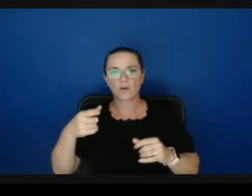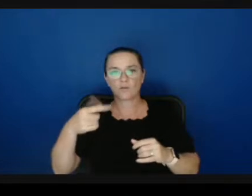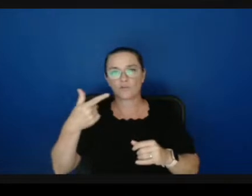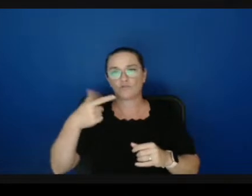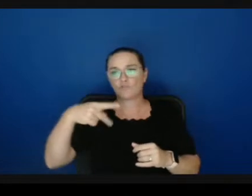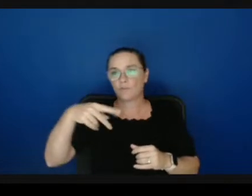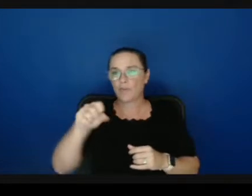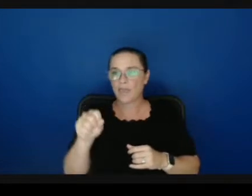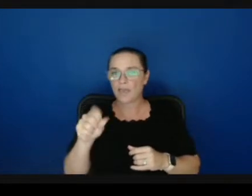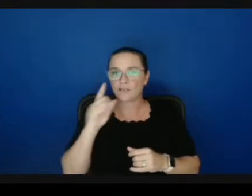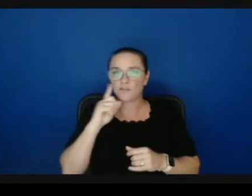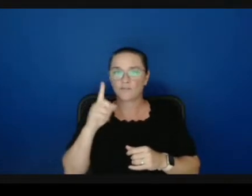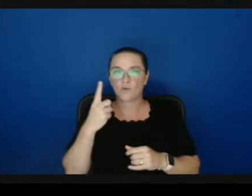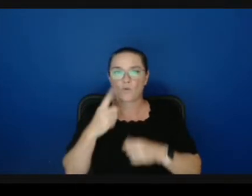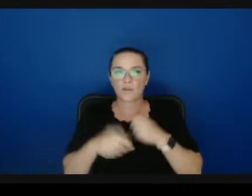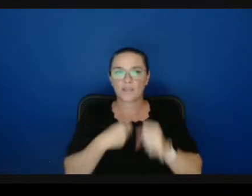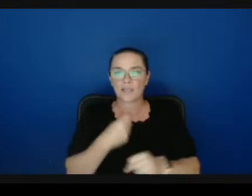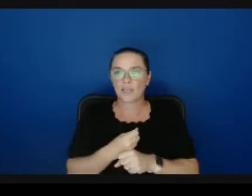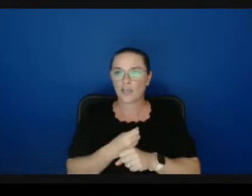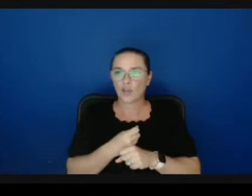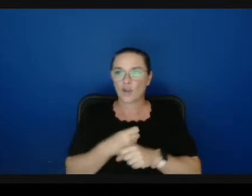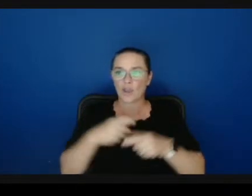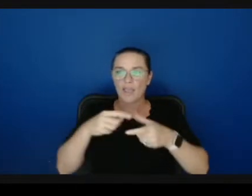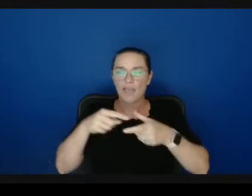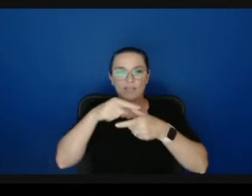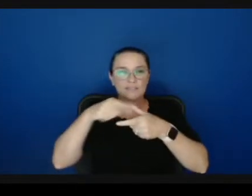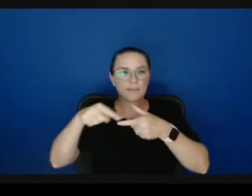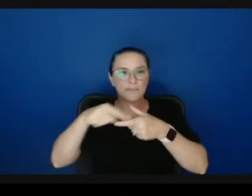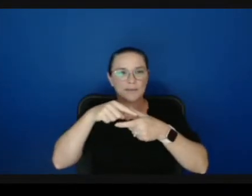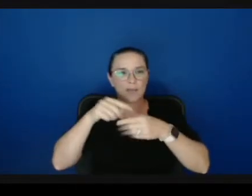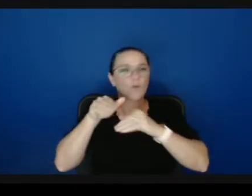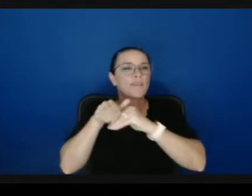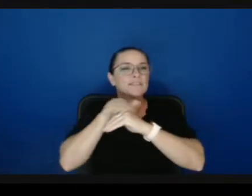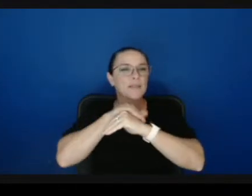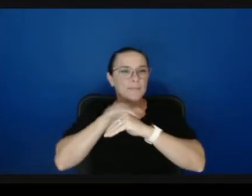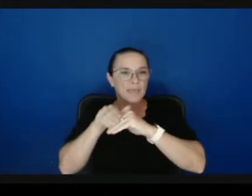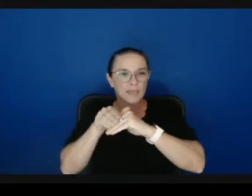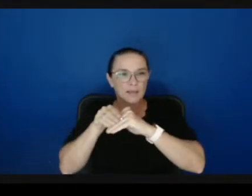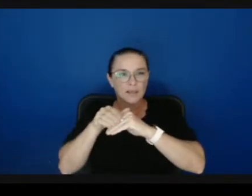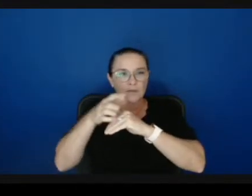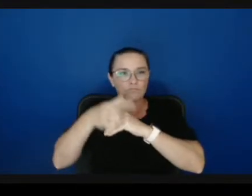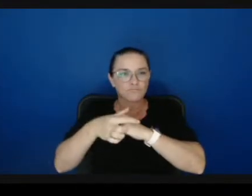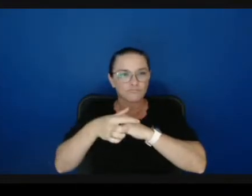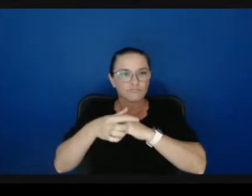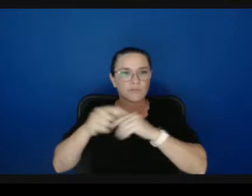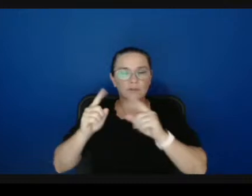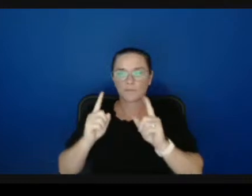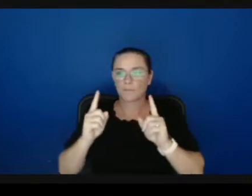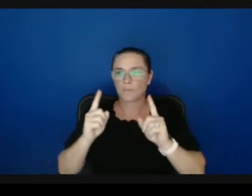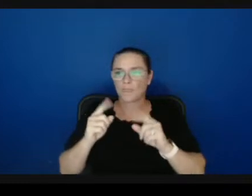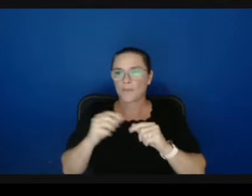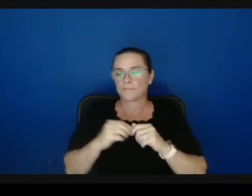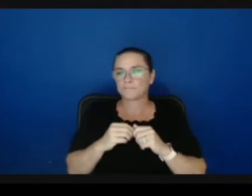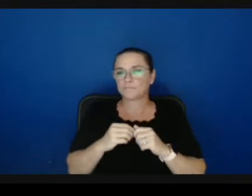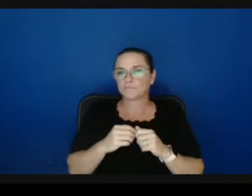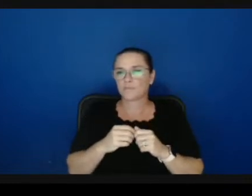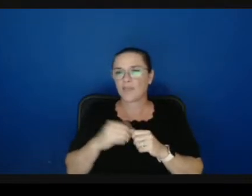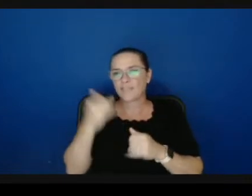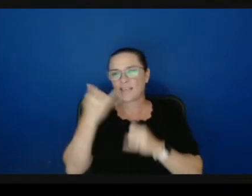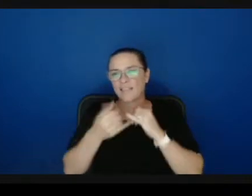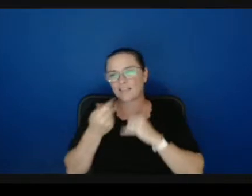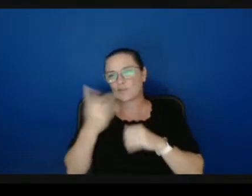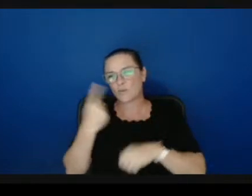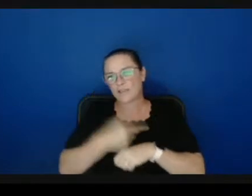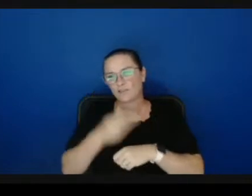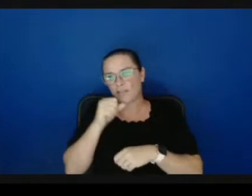summit, we are missing the most recent data here. In the last couple of days seem to not be on the graph, but that's okay. What